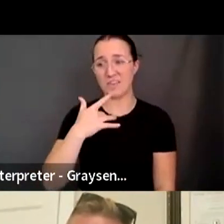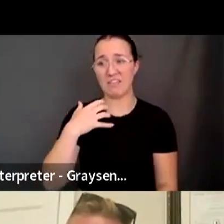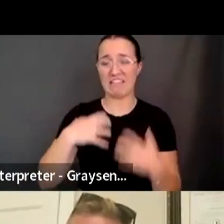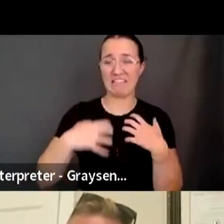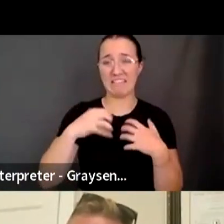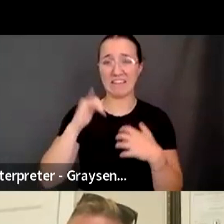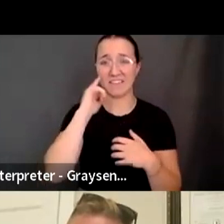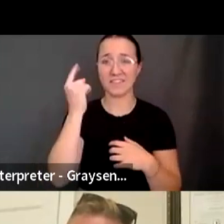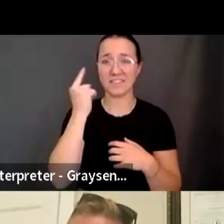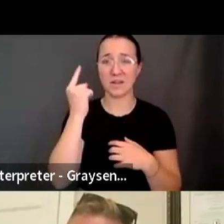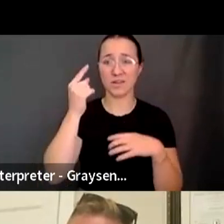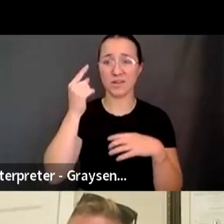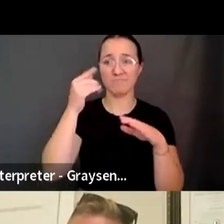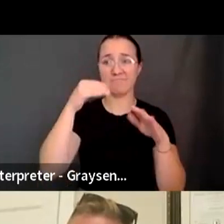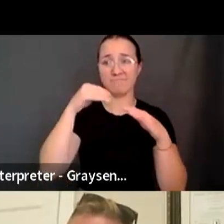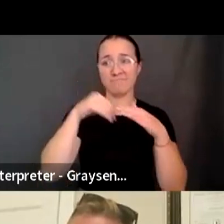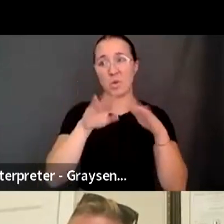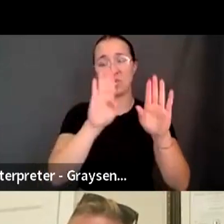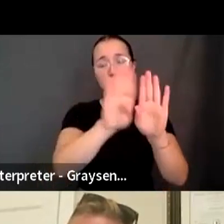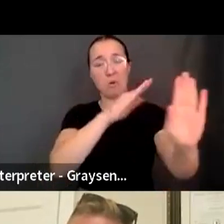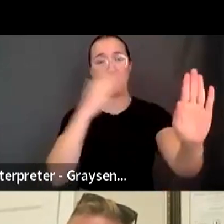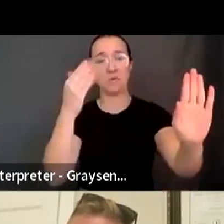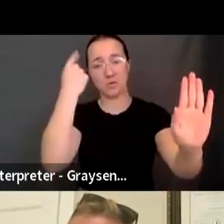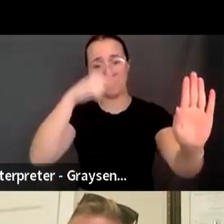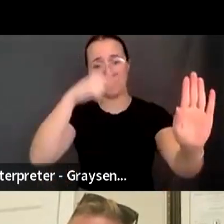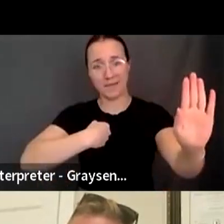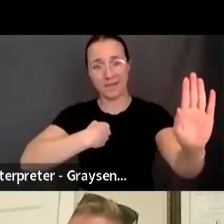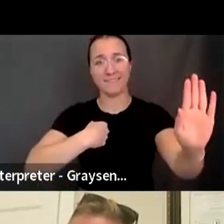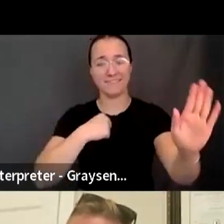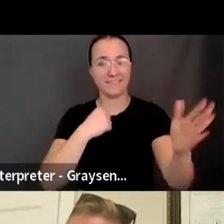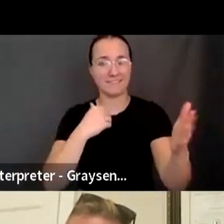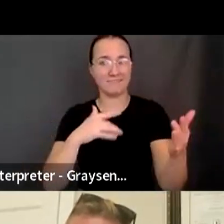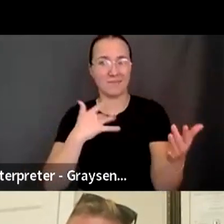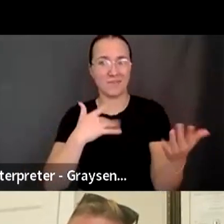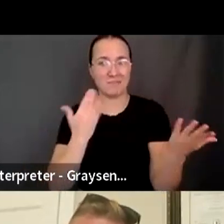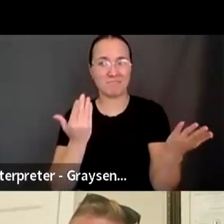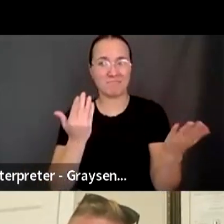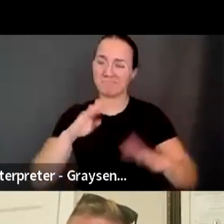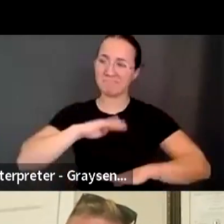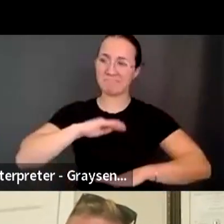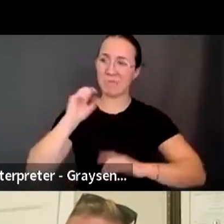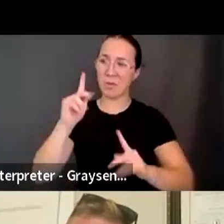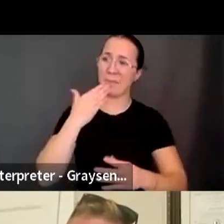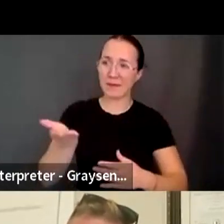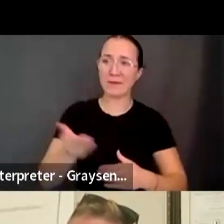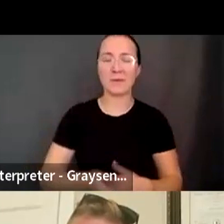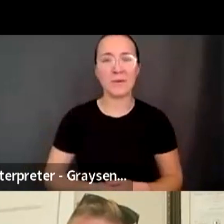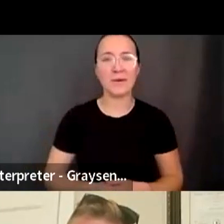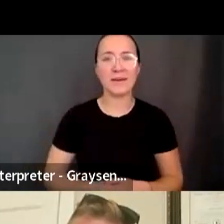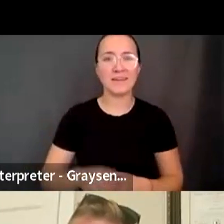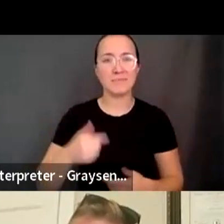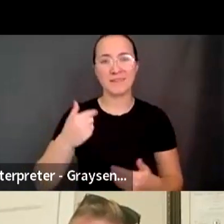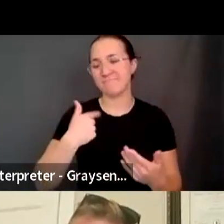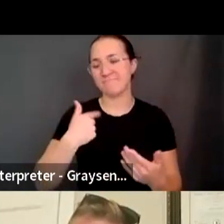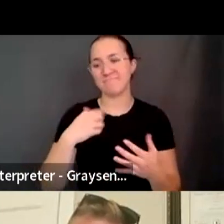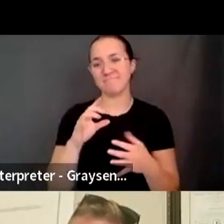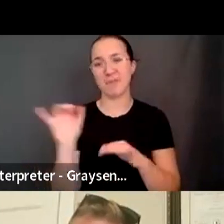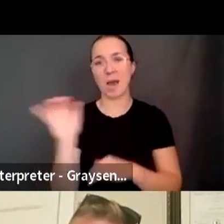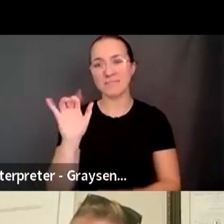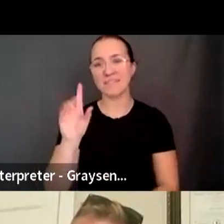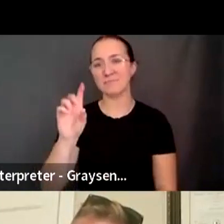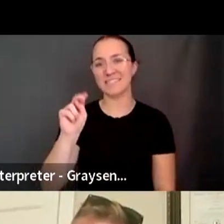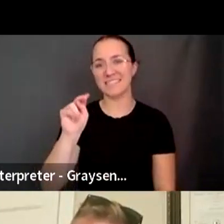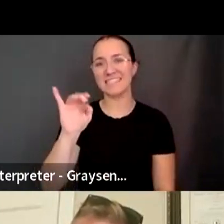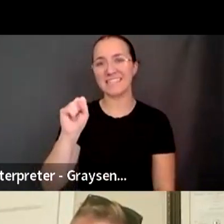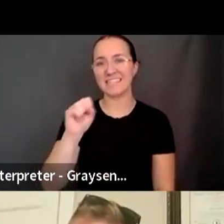hard to try to get in most stuff, but that's all I had on that. But yeah, I'm with Dennis. I'd love to be in one of your classes. You